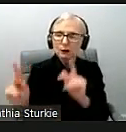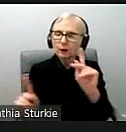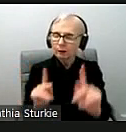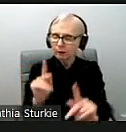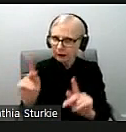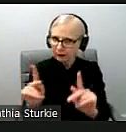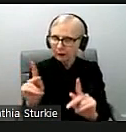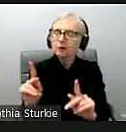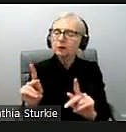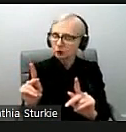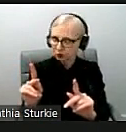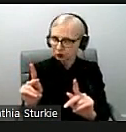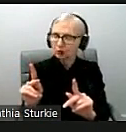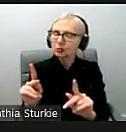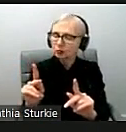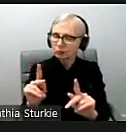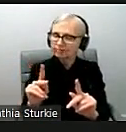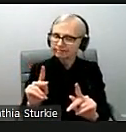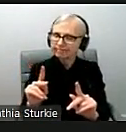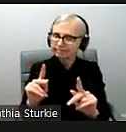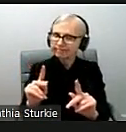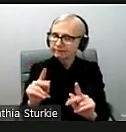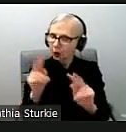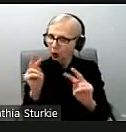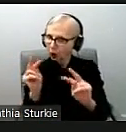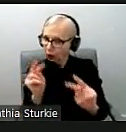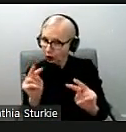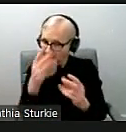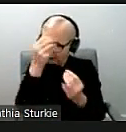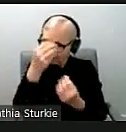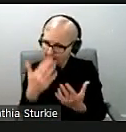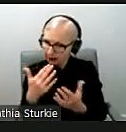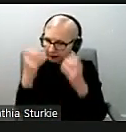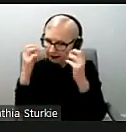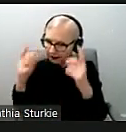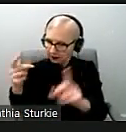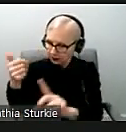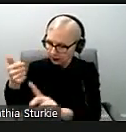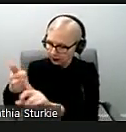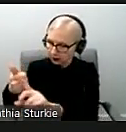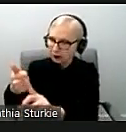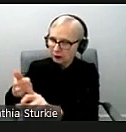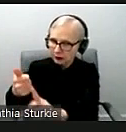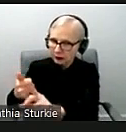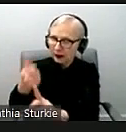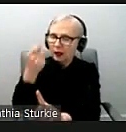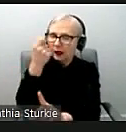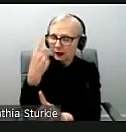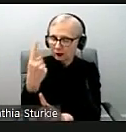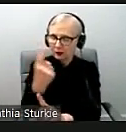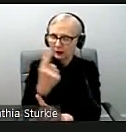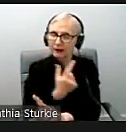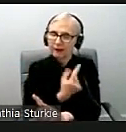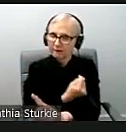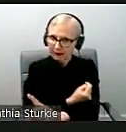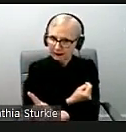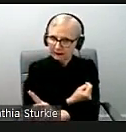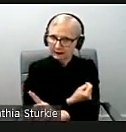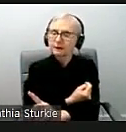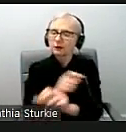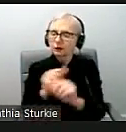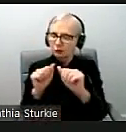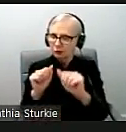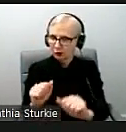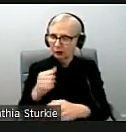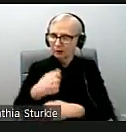take advantage of the information that we have available and really educate themselves, understand these vaccines so that they can move towards making